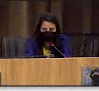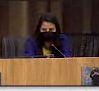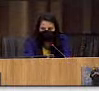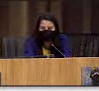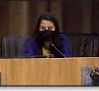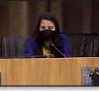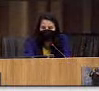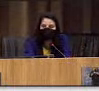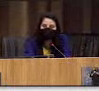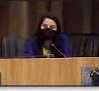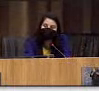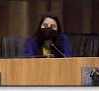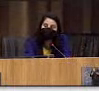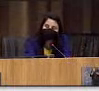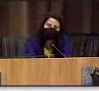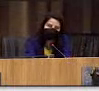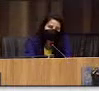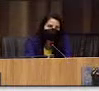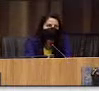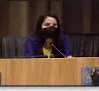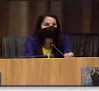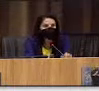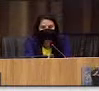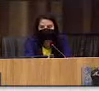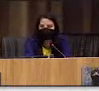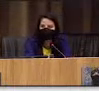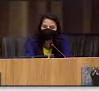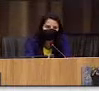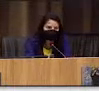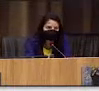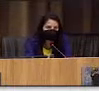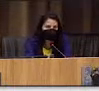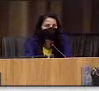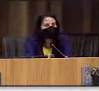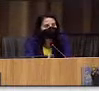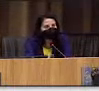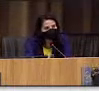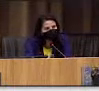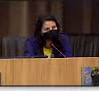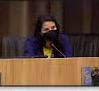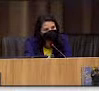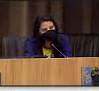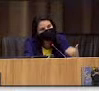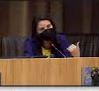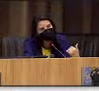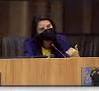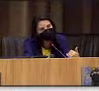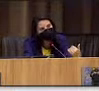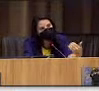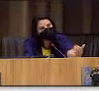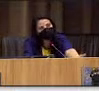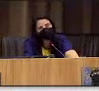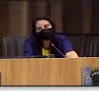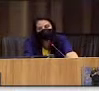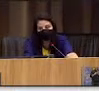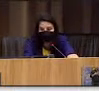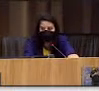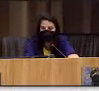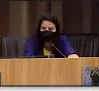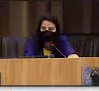pre-existing condition. It was not a condition due to COVID. And in the first service, in the